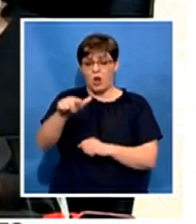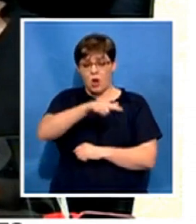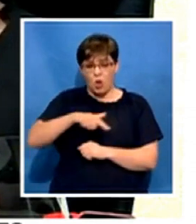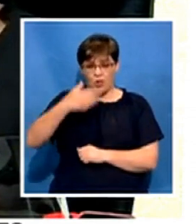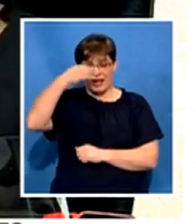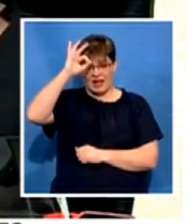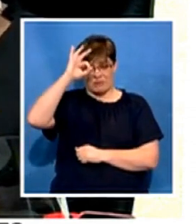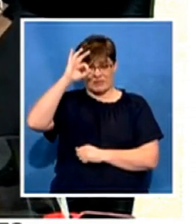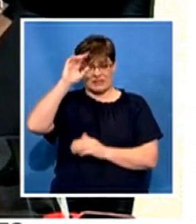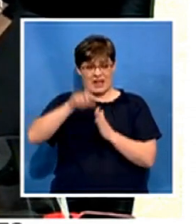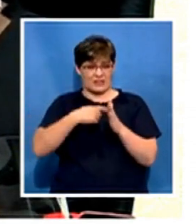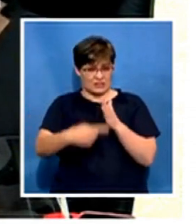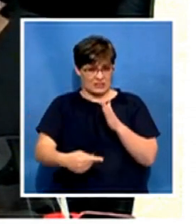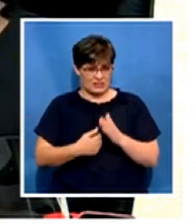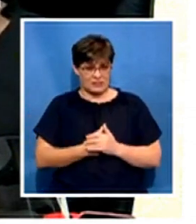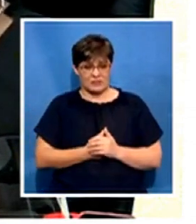announcement.